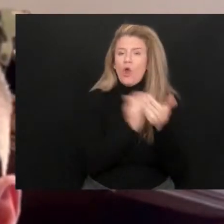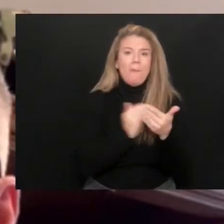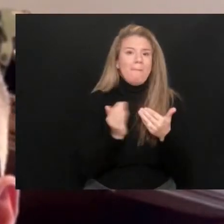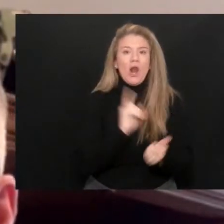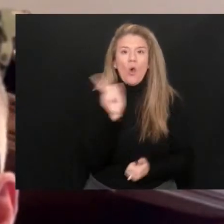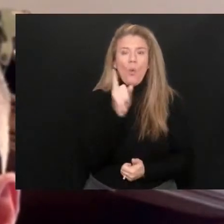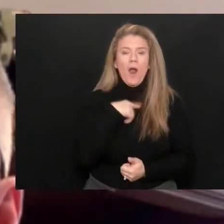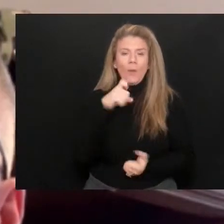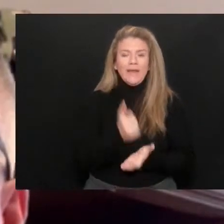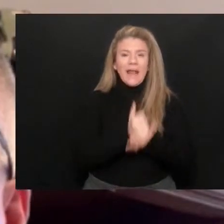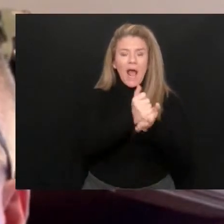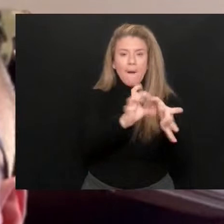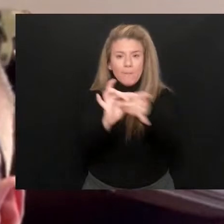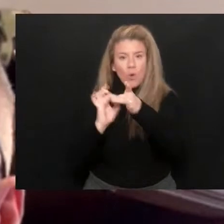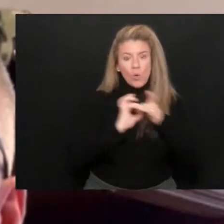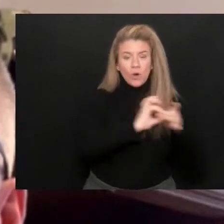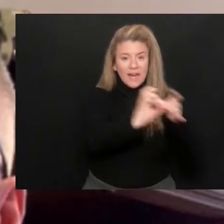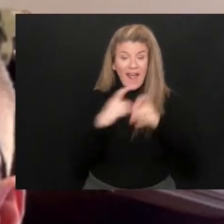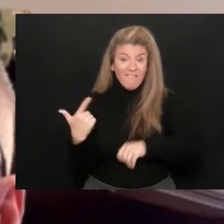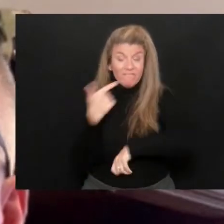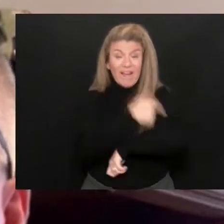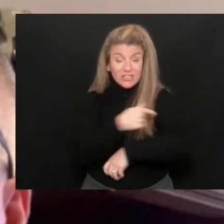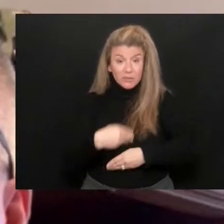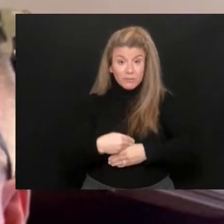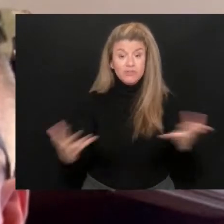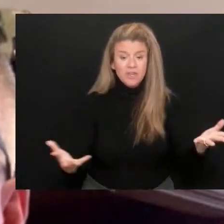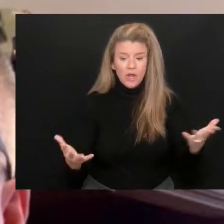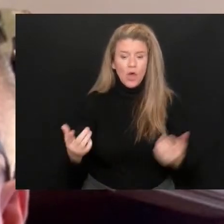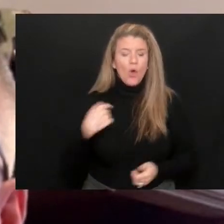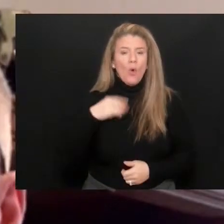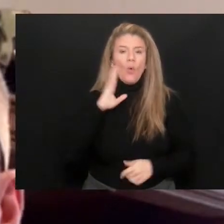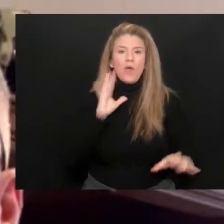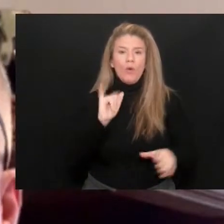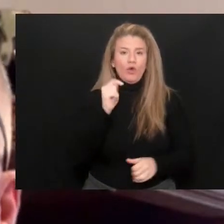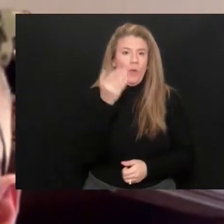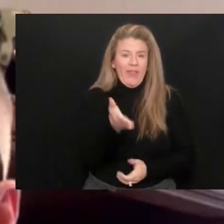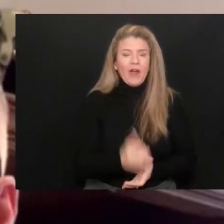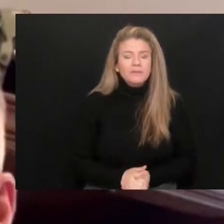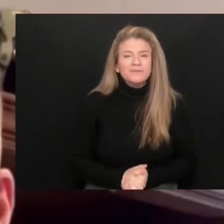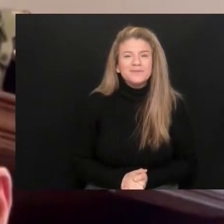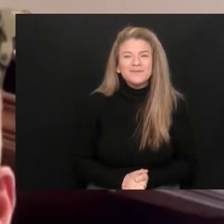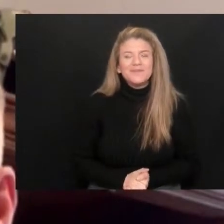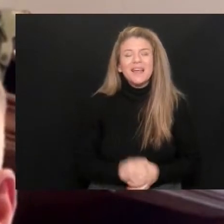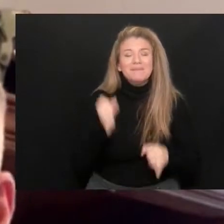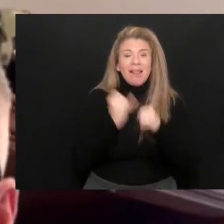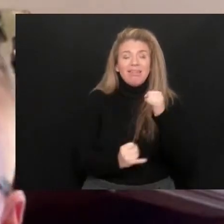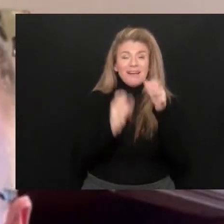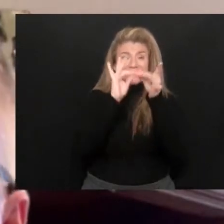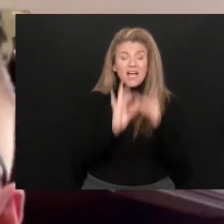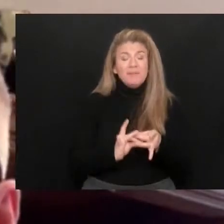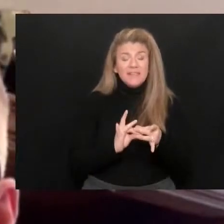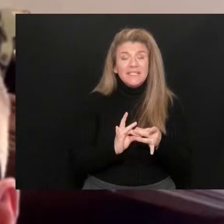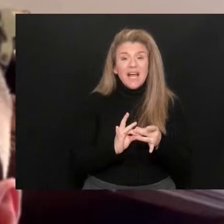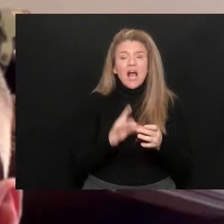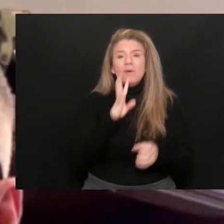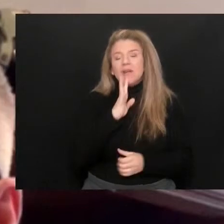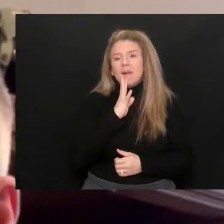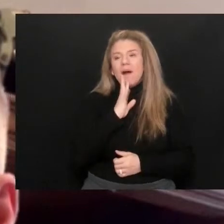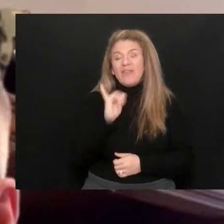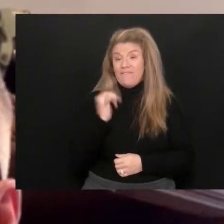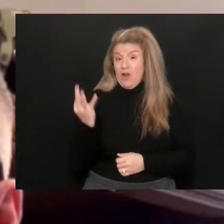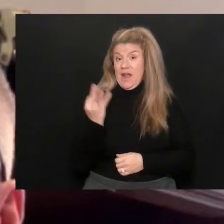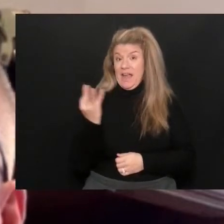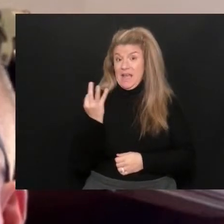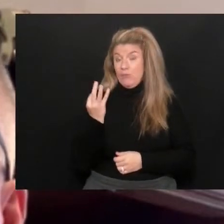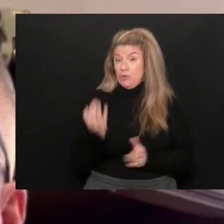help coordinate vaccine distribution, we will do that there. Last thing I'd leave you with, as I talked about this